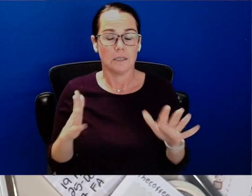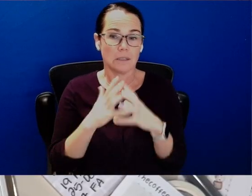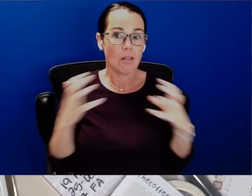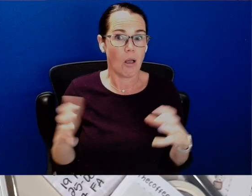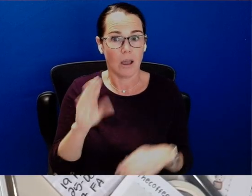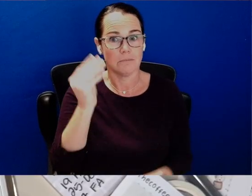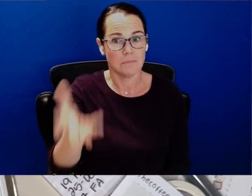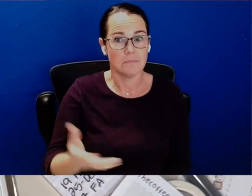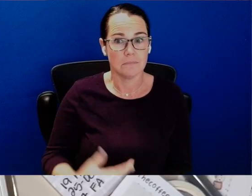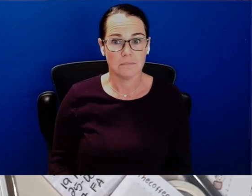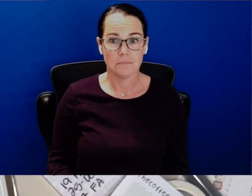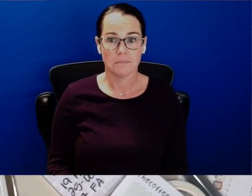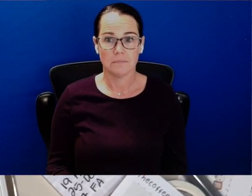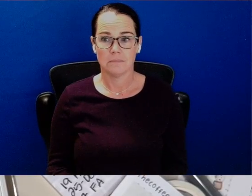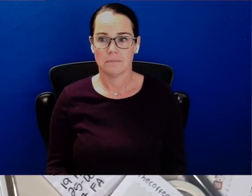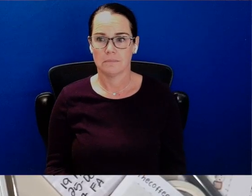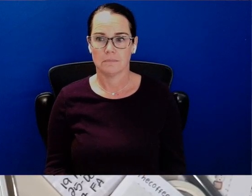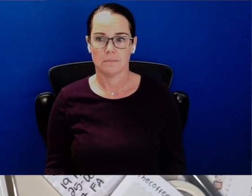lot.